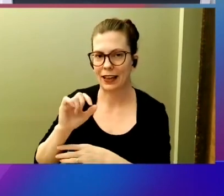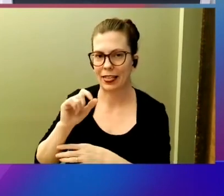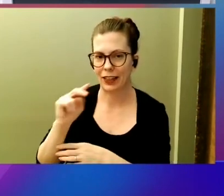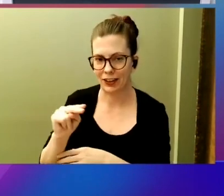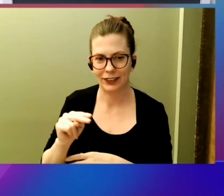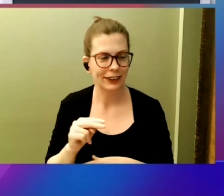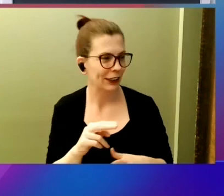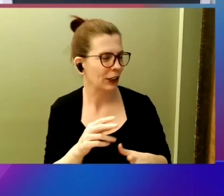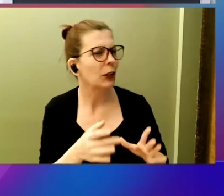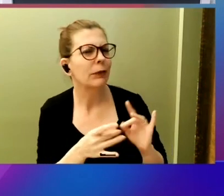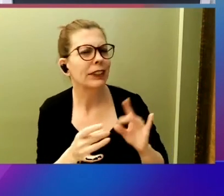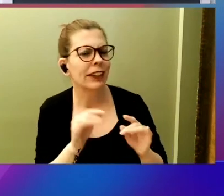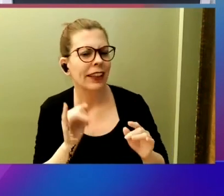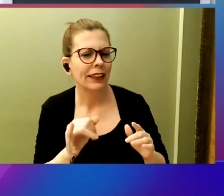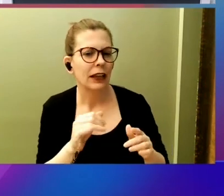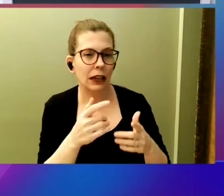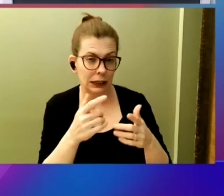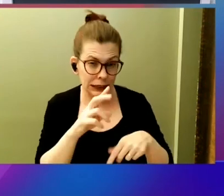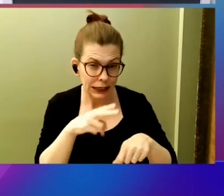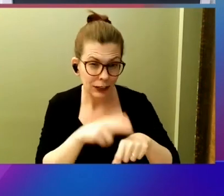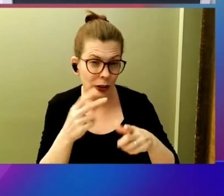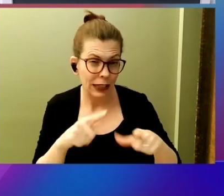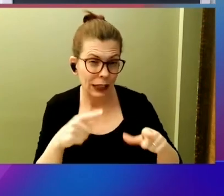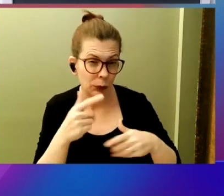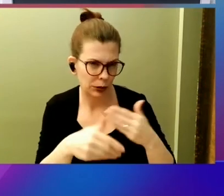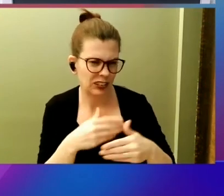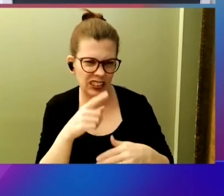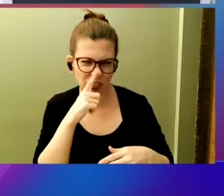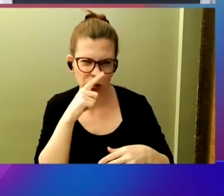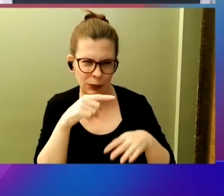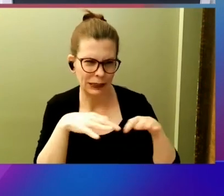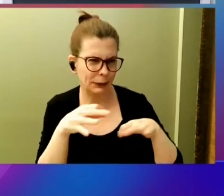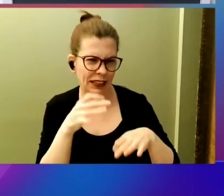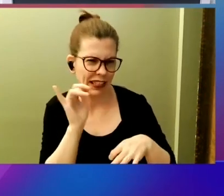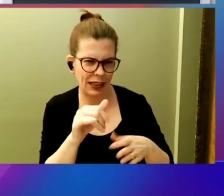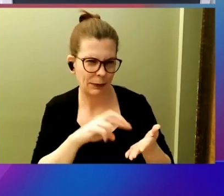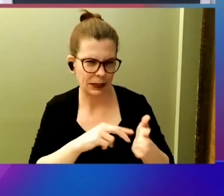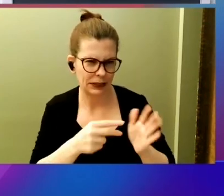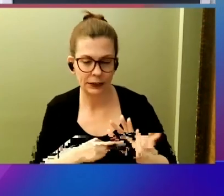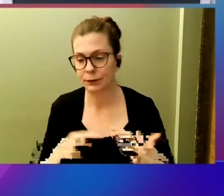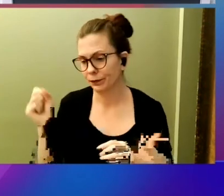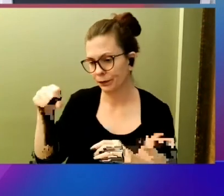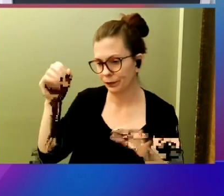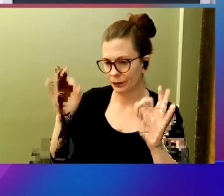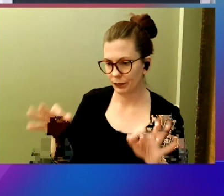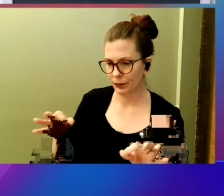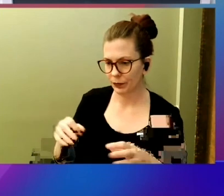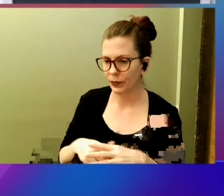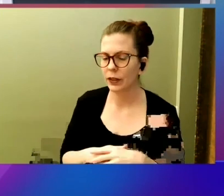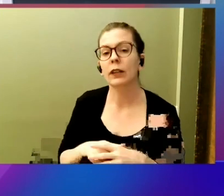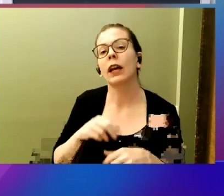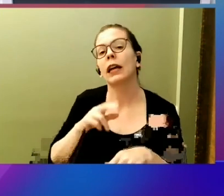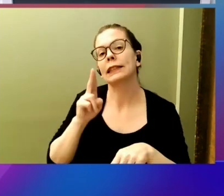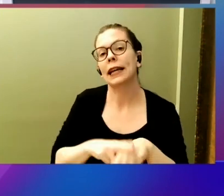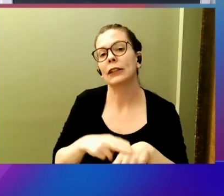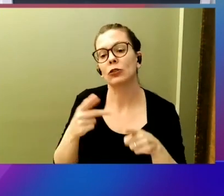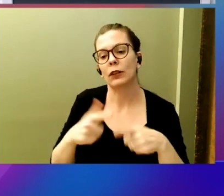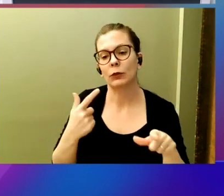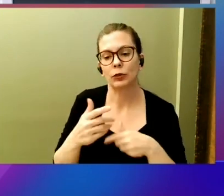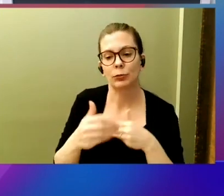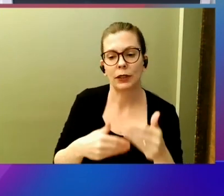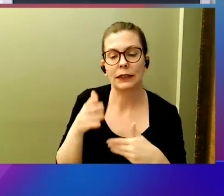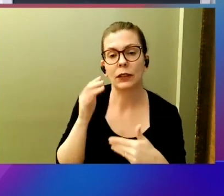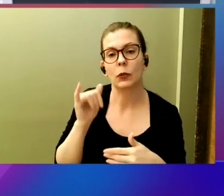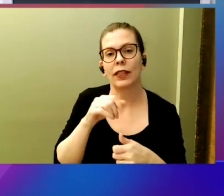natural language processing. Can you quickly explain what that is? Yes, definitely. So natural language processing is a subdomain of